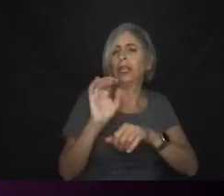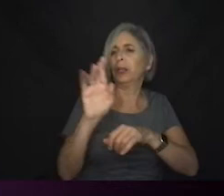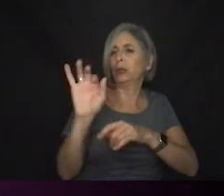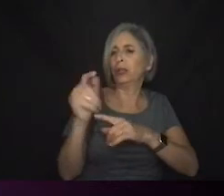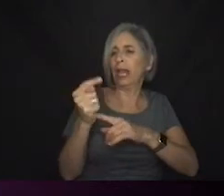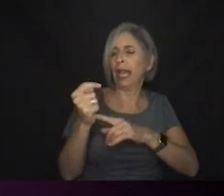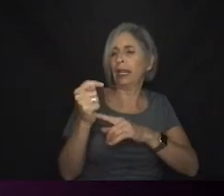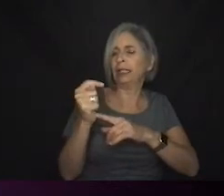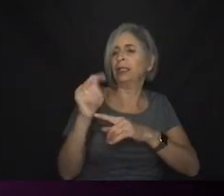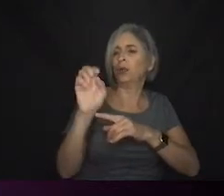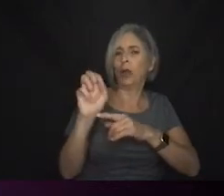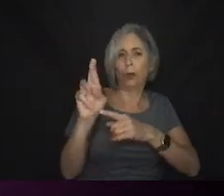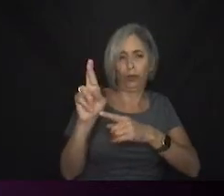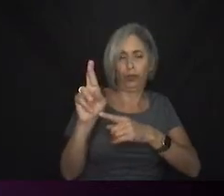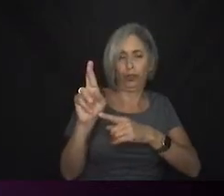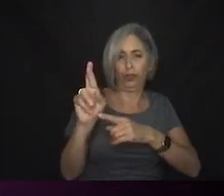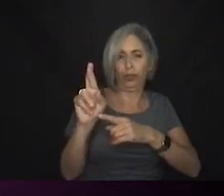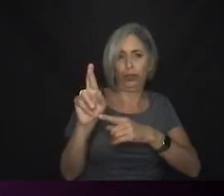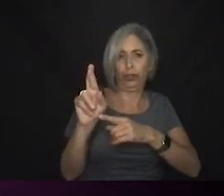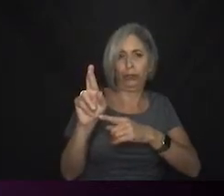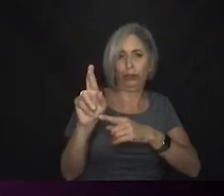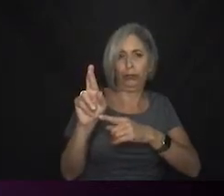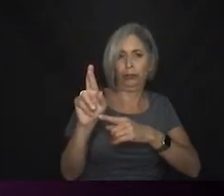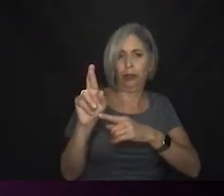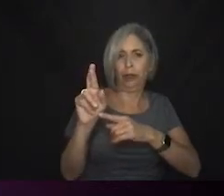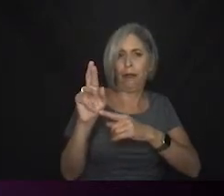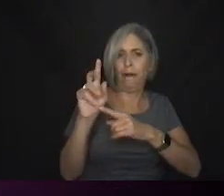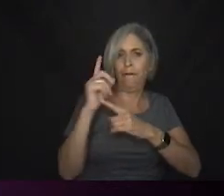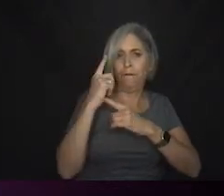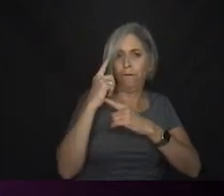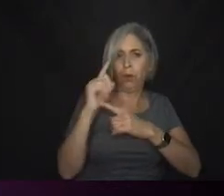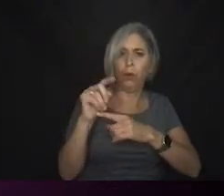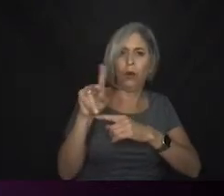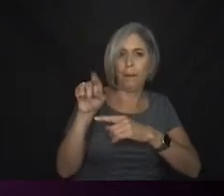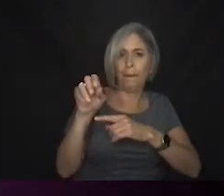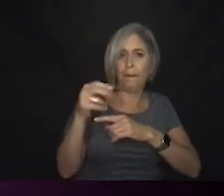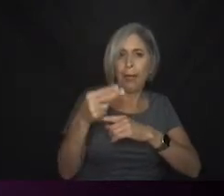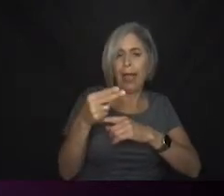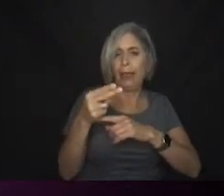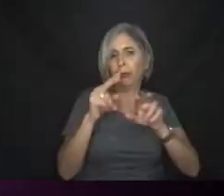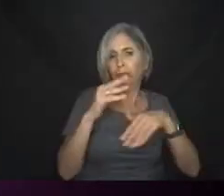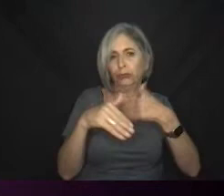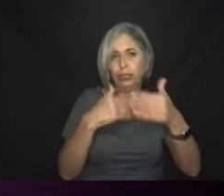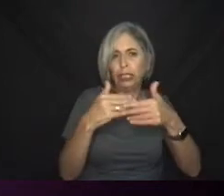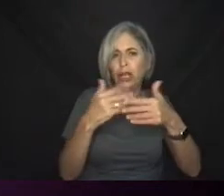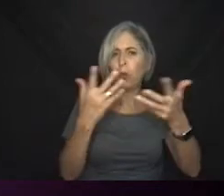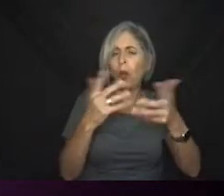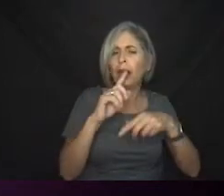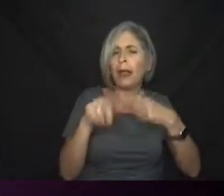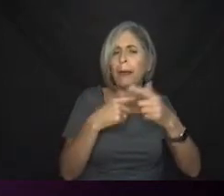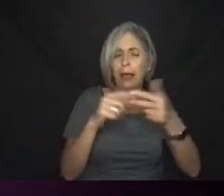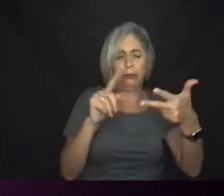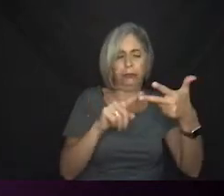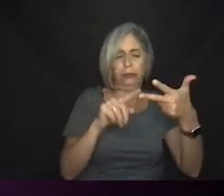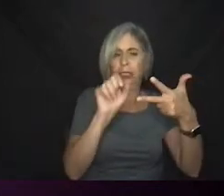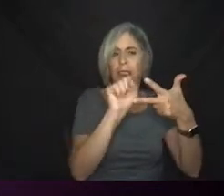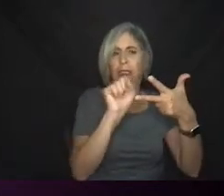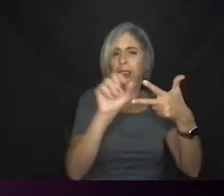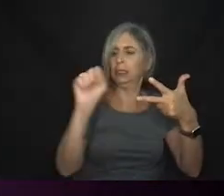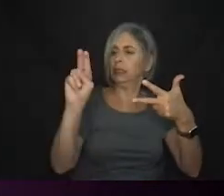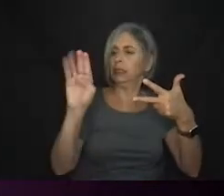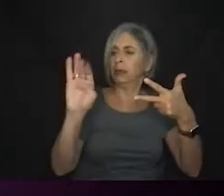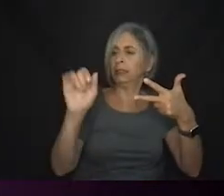React Router for server rendering, for path precedence. What about substantial scale? Now, when you're a